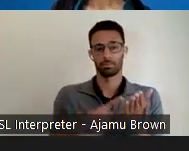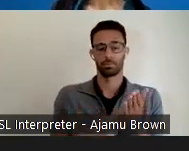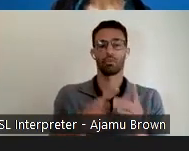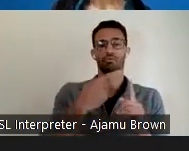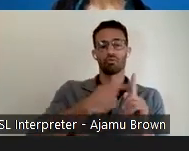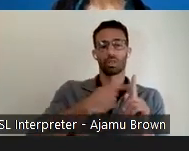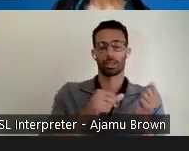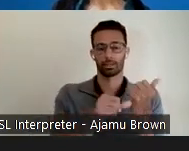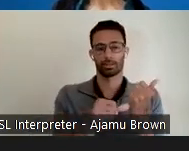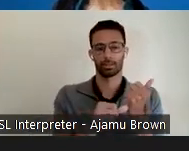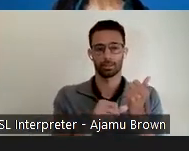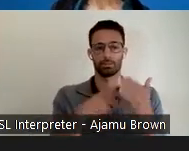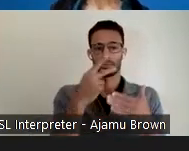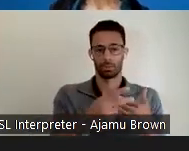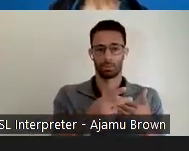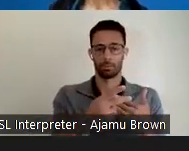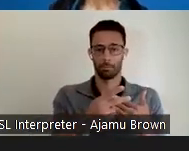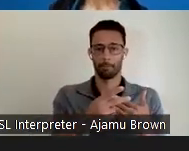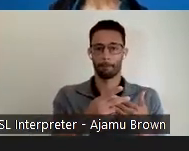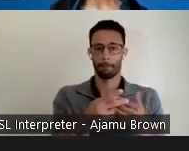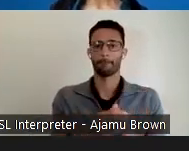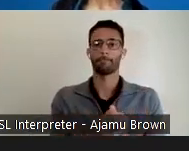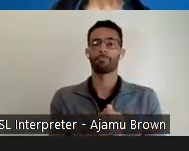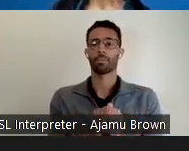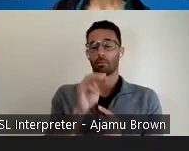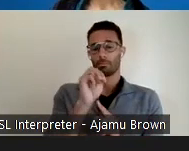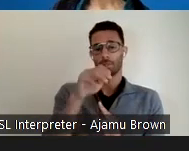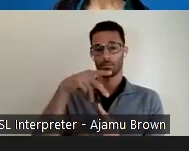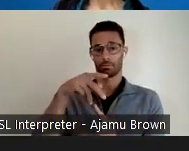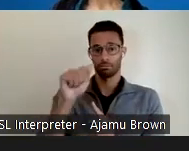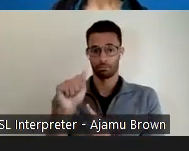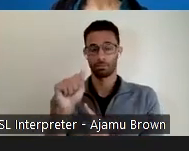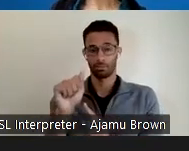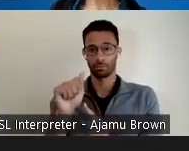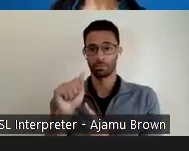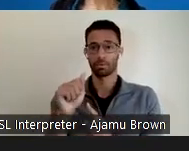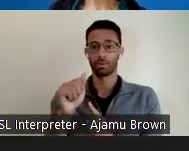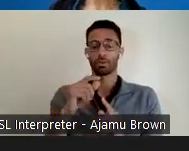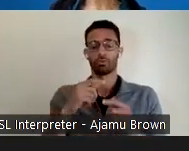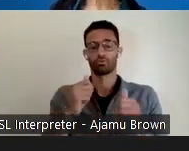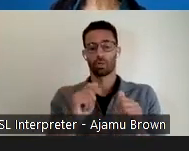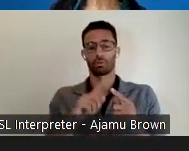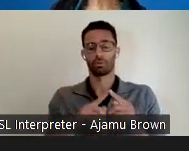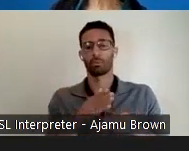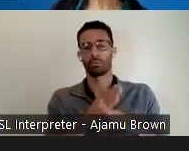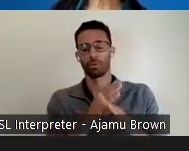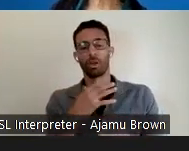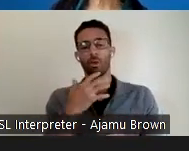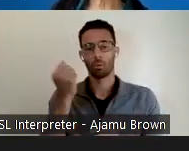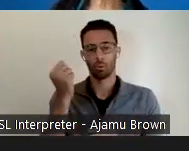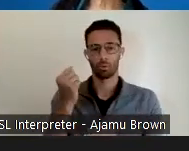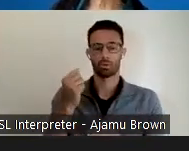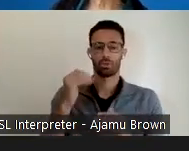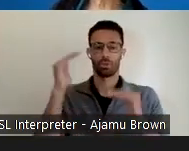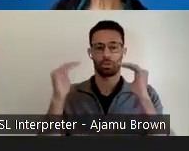programs in keeping with the master plan for aging goal of preventing and ending older adult homelessness. And I will say more about